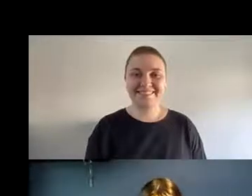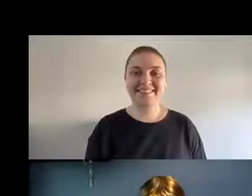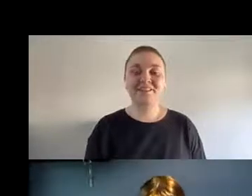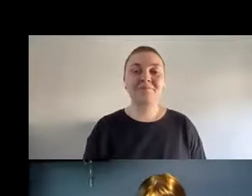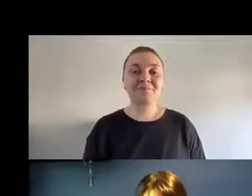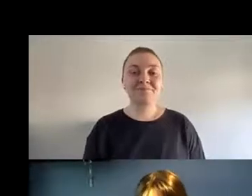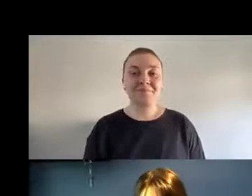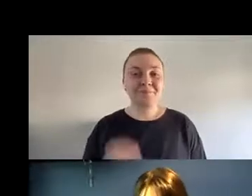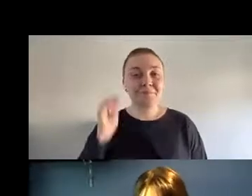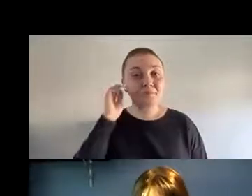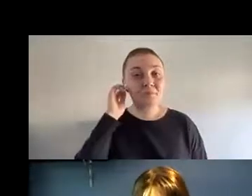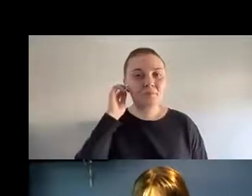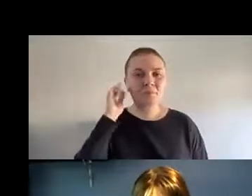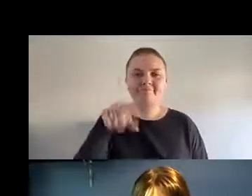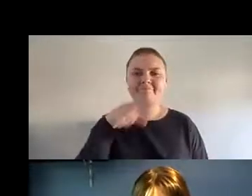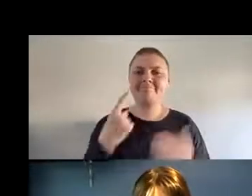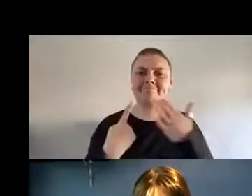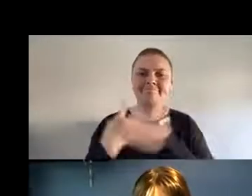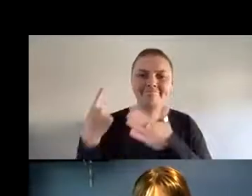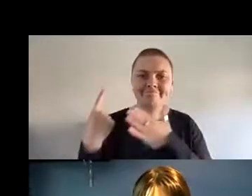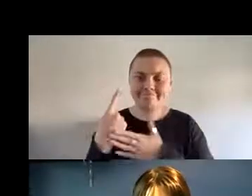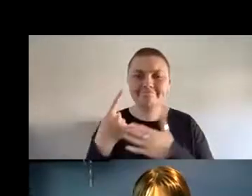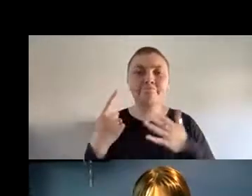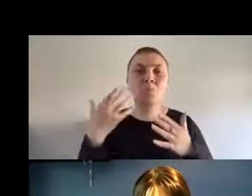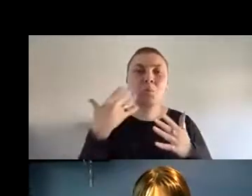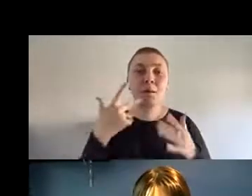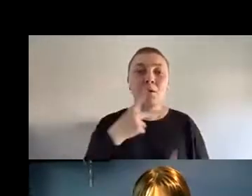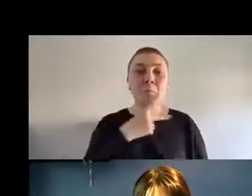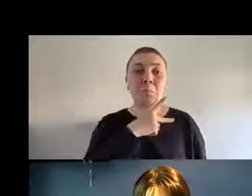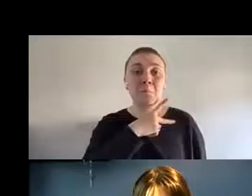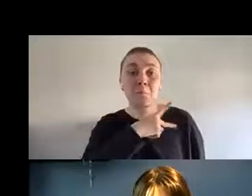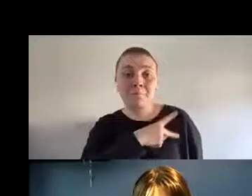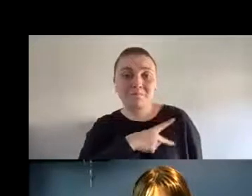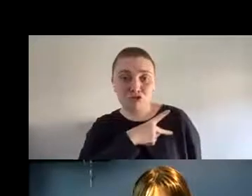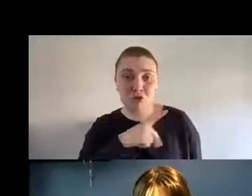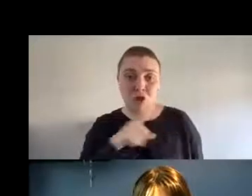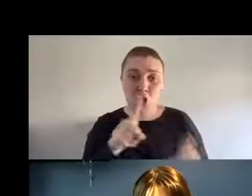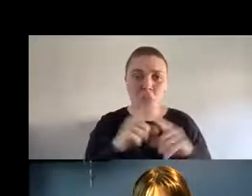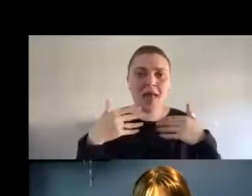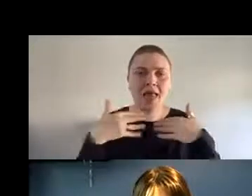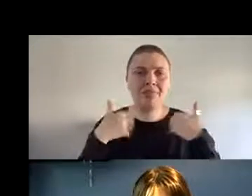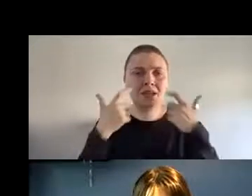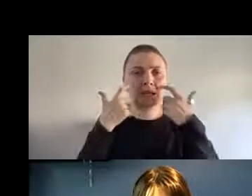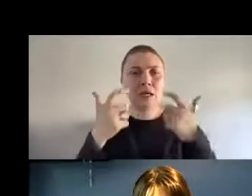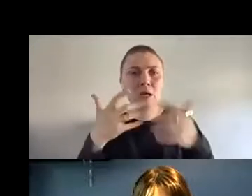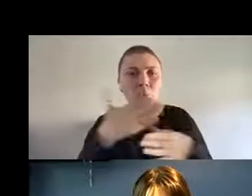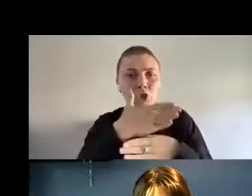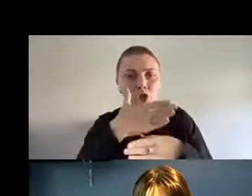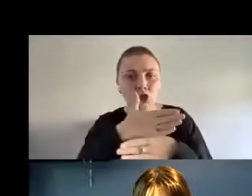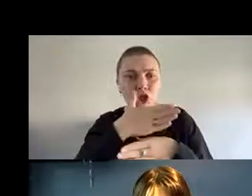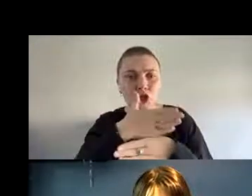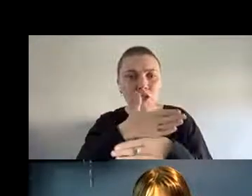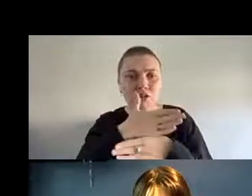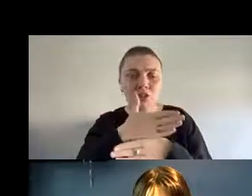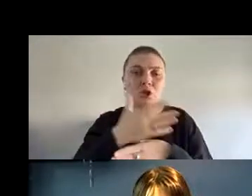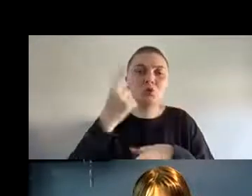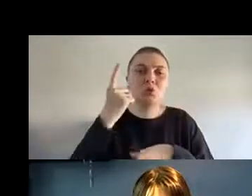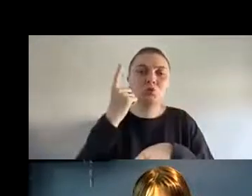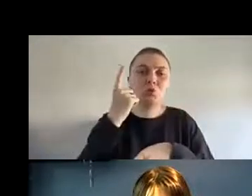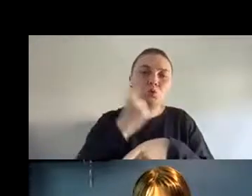And it occurs also when professionals like healthcare workers choose to